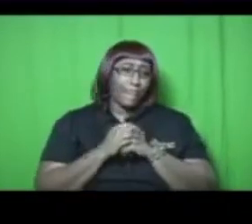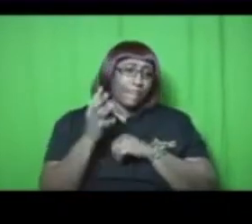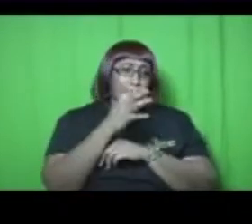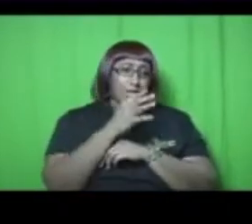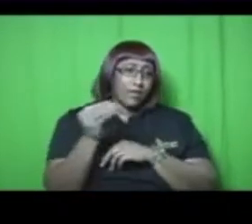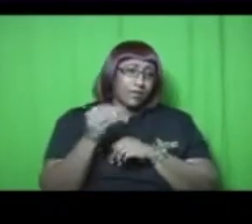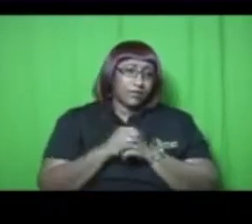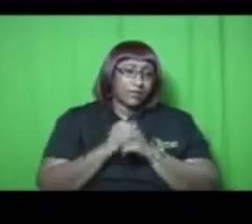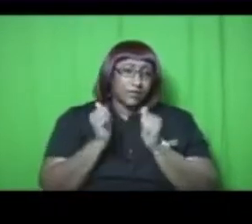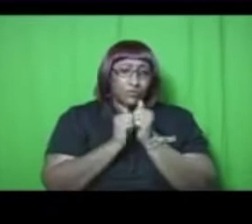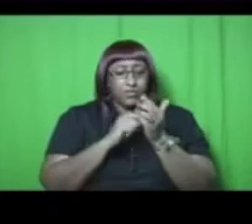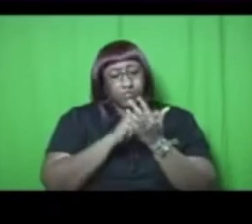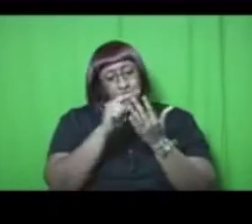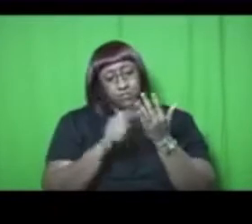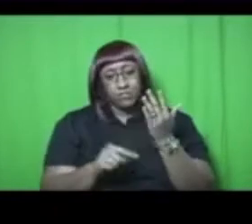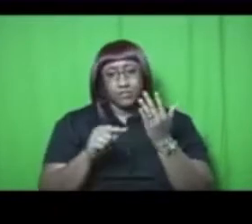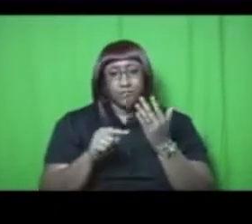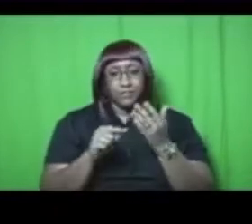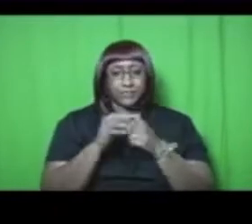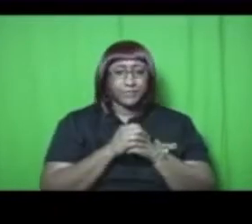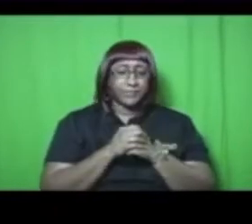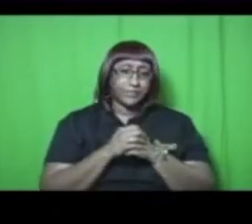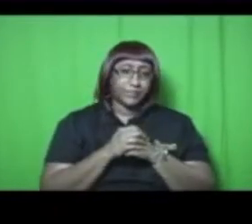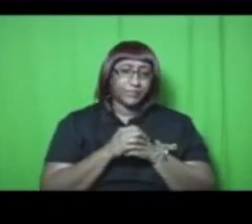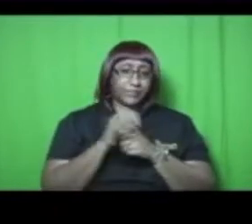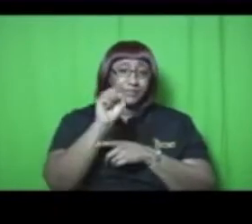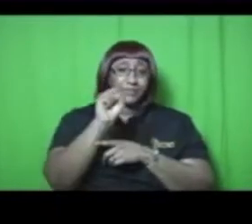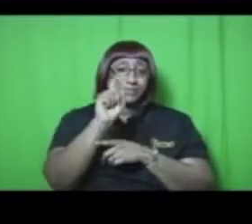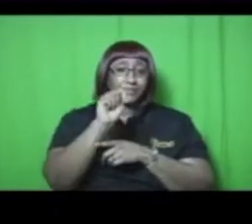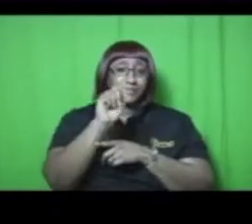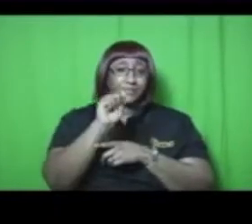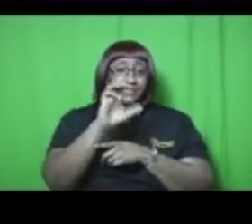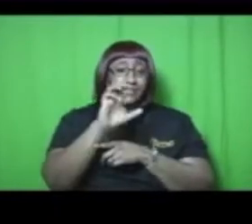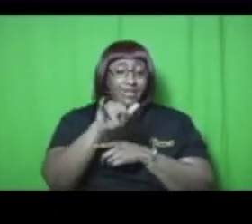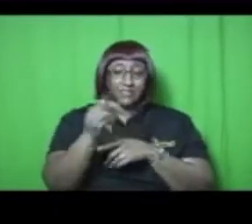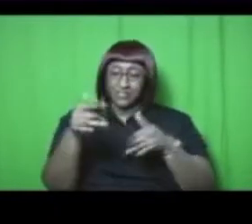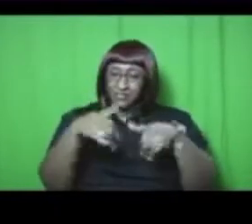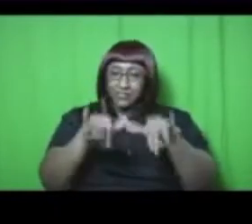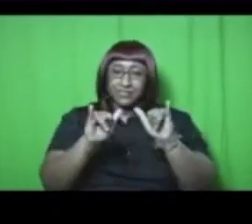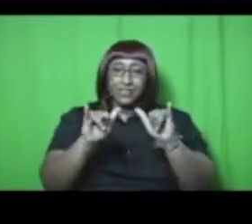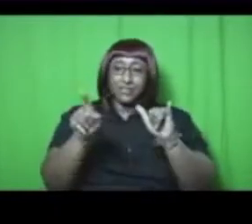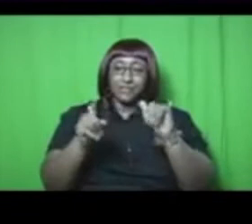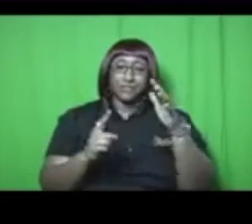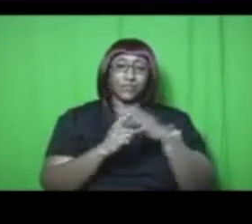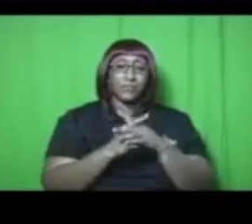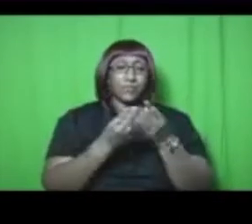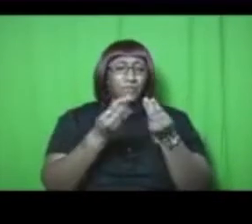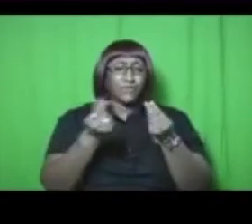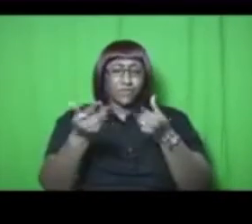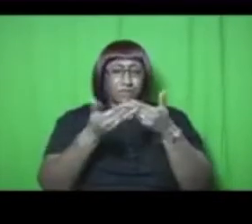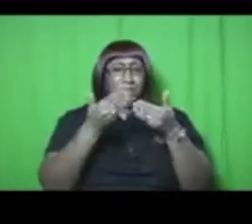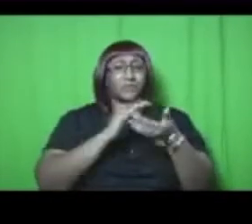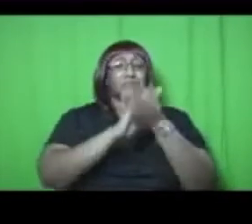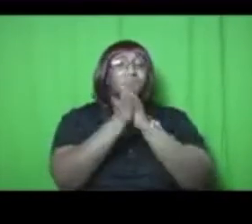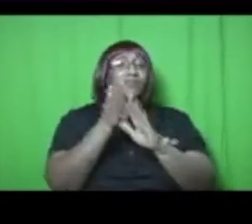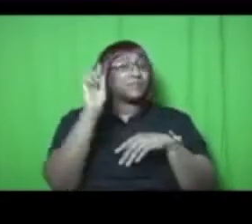And even with all that adversity, Stacey Abrams still came within a few thousand votes of becoming